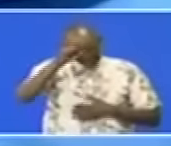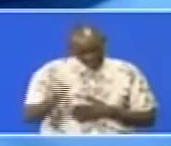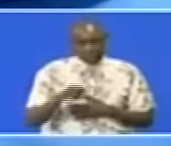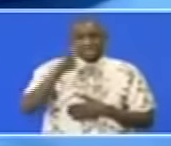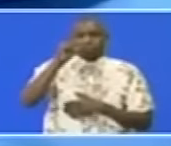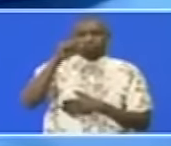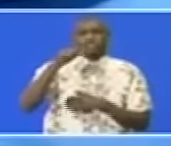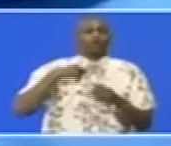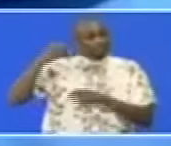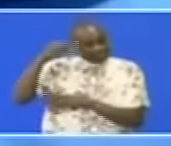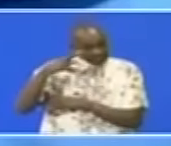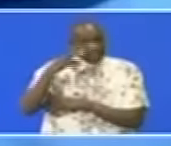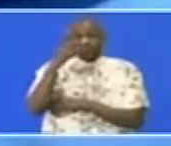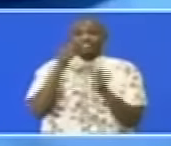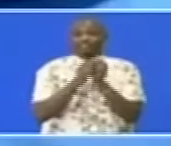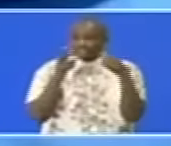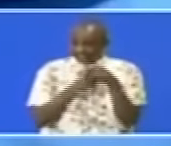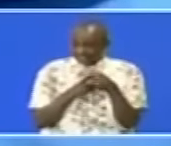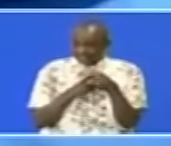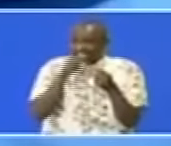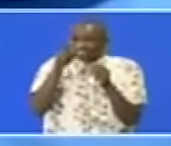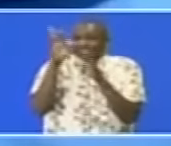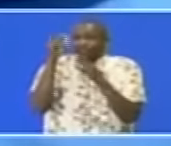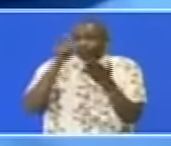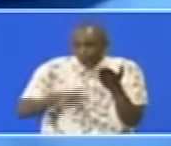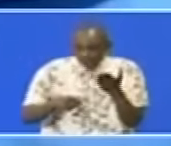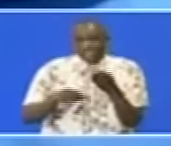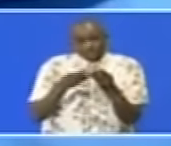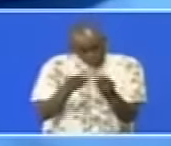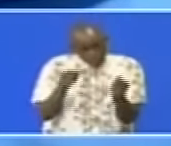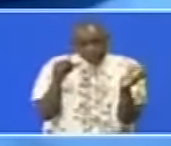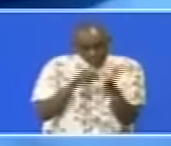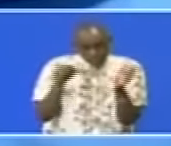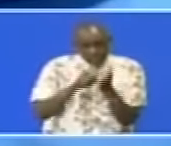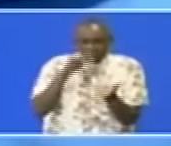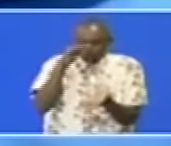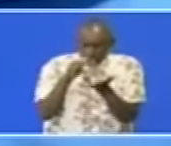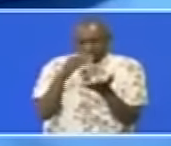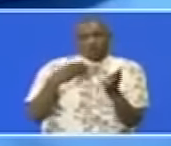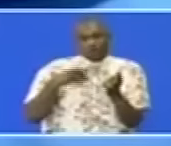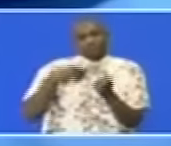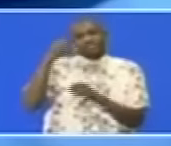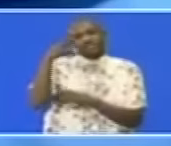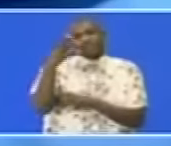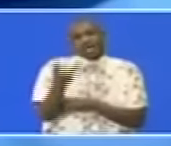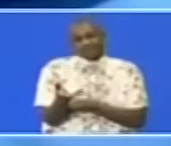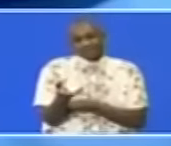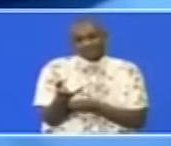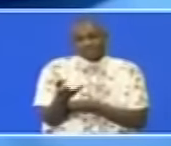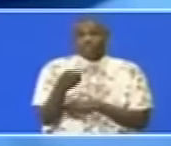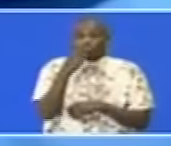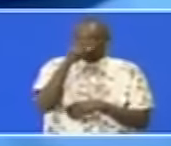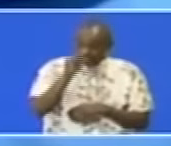megawatts of power by 2017. Well, this is expected to address the acute energy shortfall the country faces, which stands at